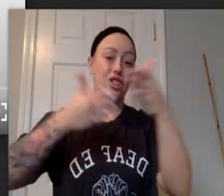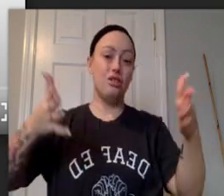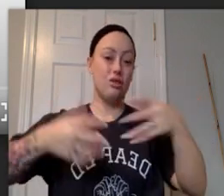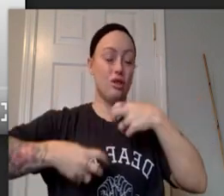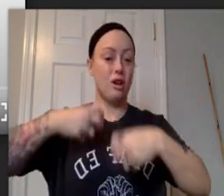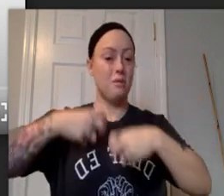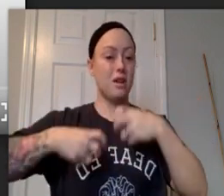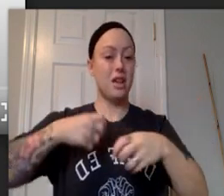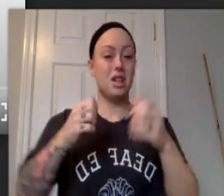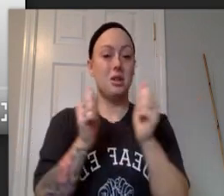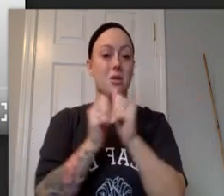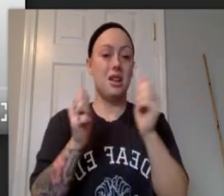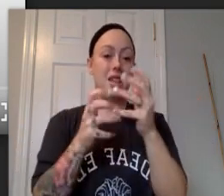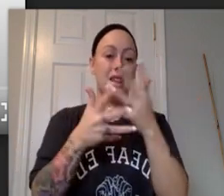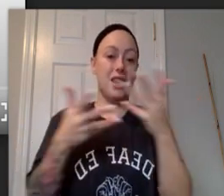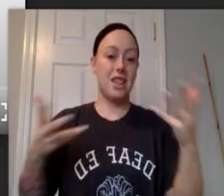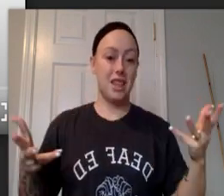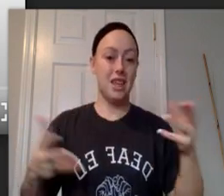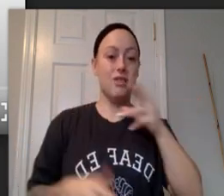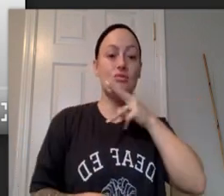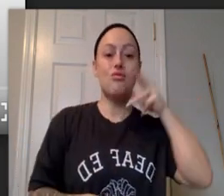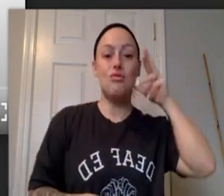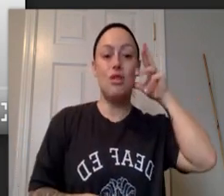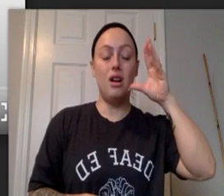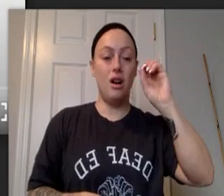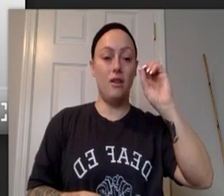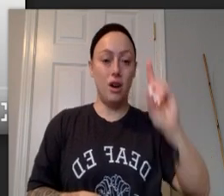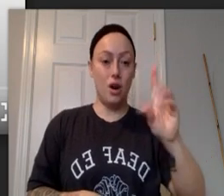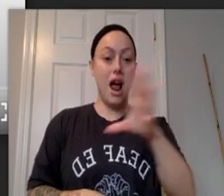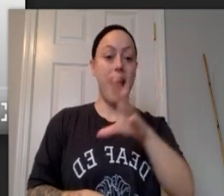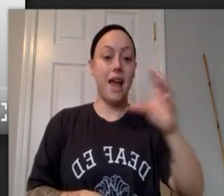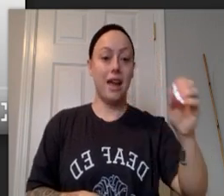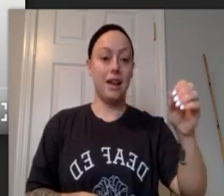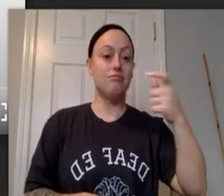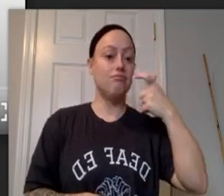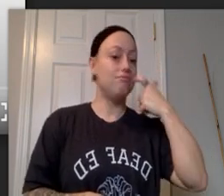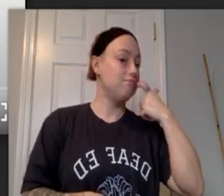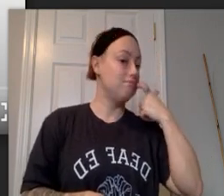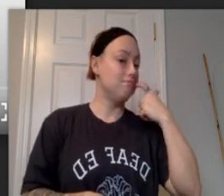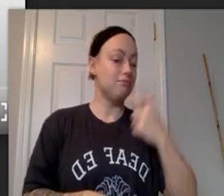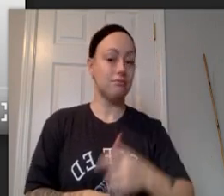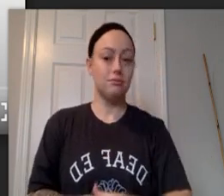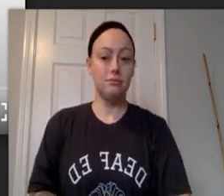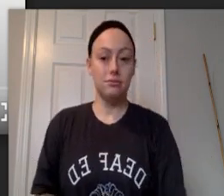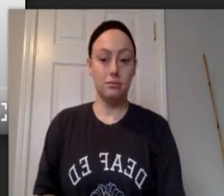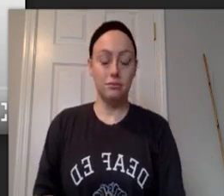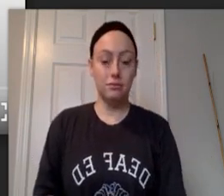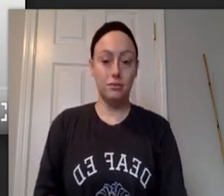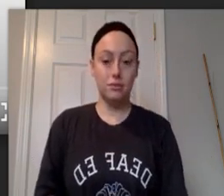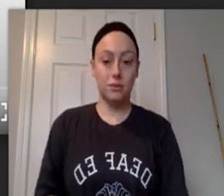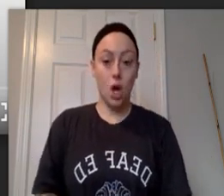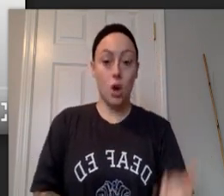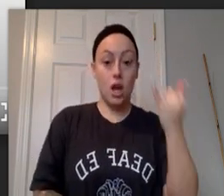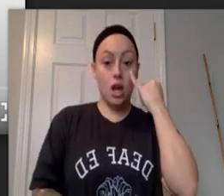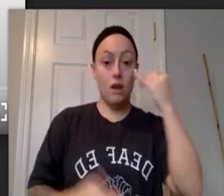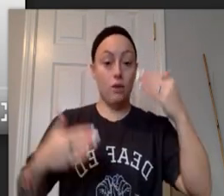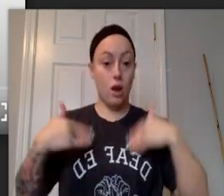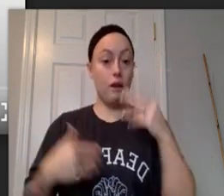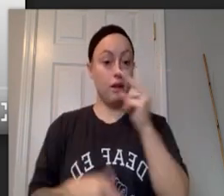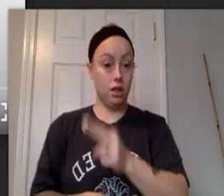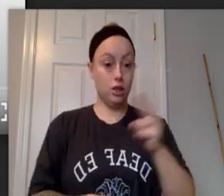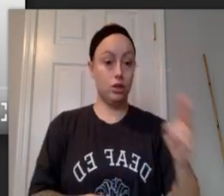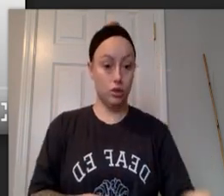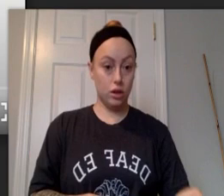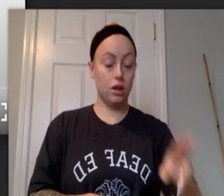right? Risk of overdose and risk of addiction, for sure. Like I said, history of prior overdose and history of substance use disorder, because this